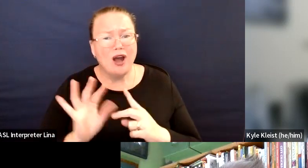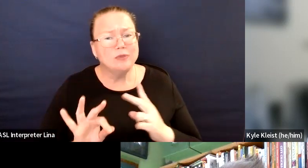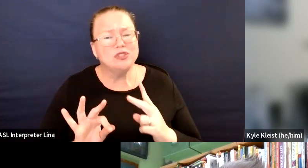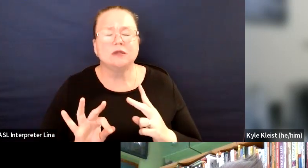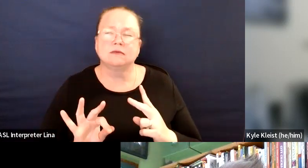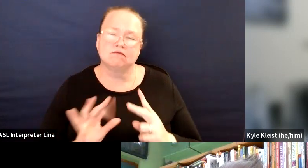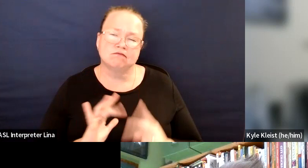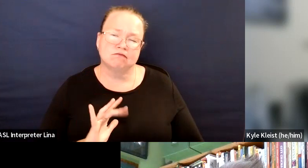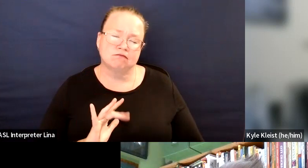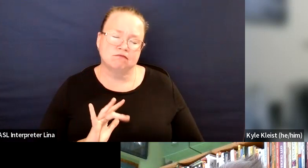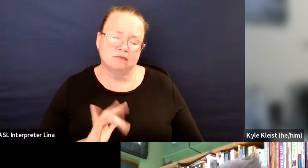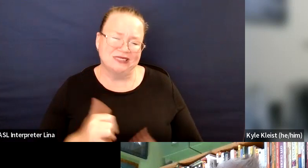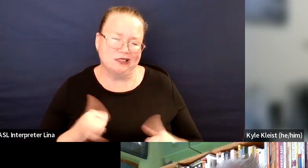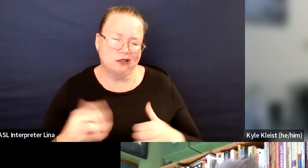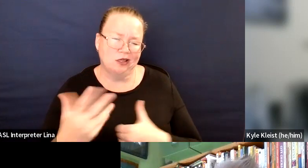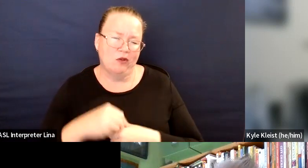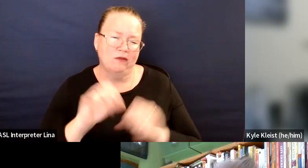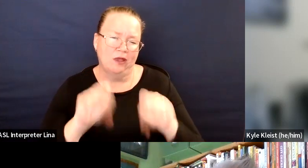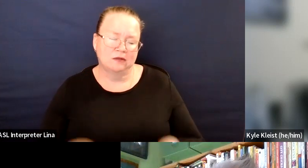really still allows them to engage.